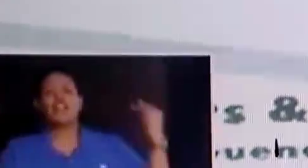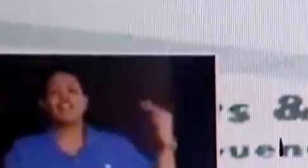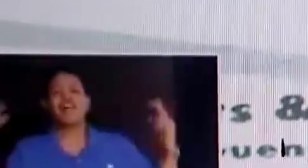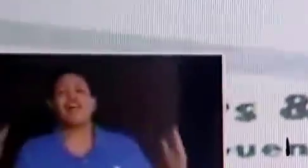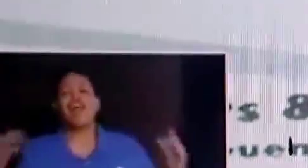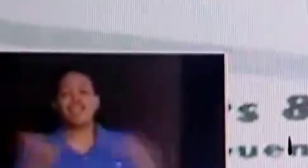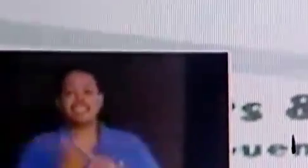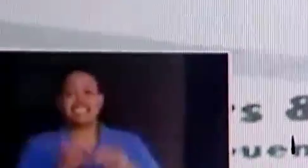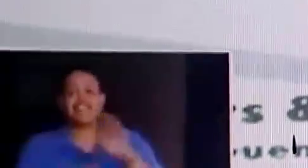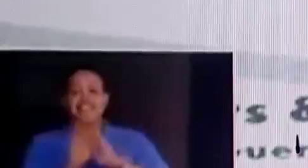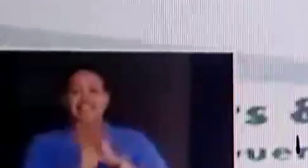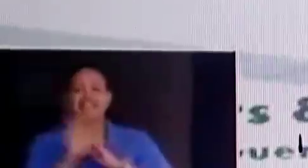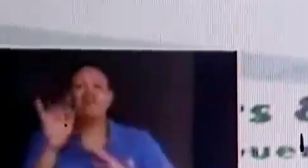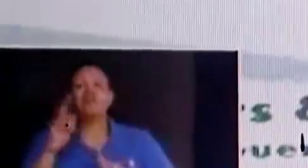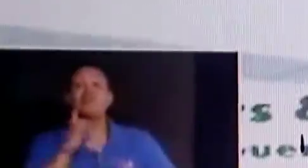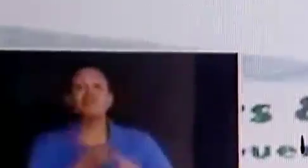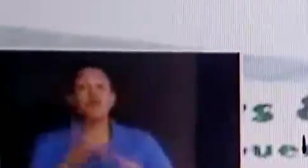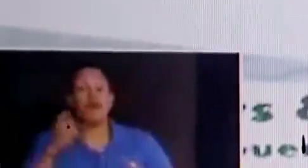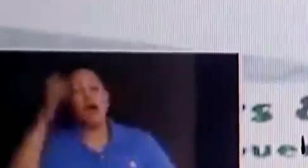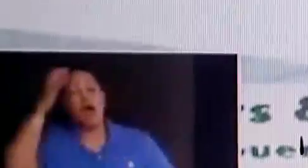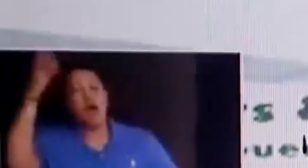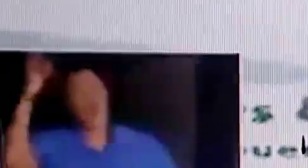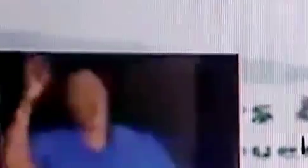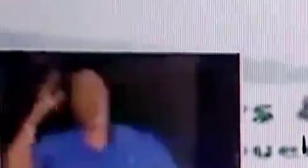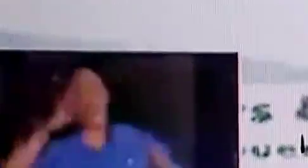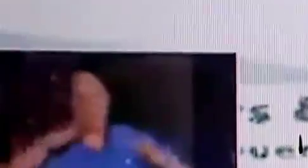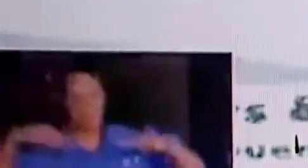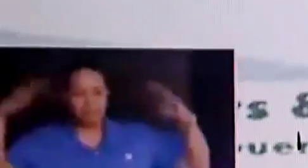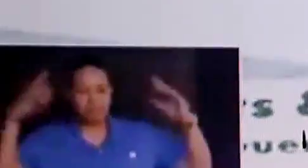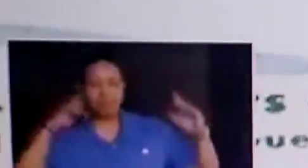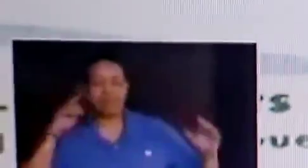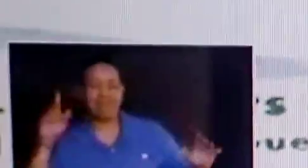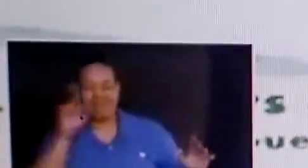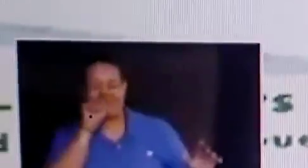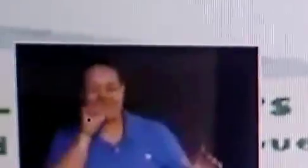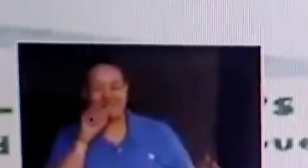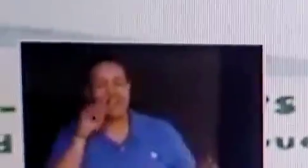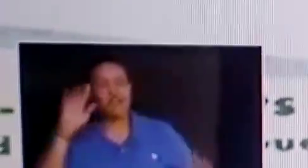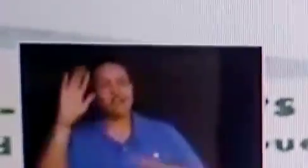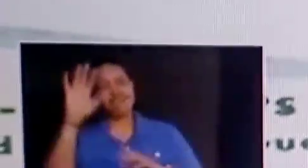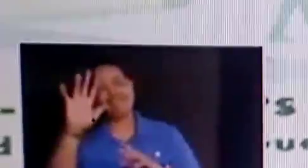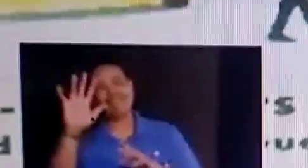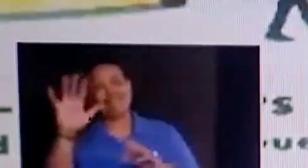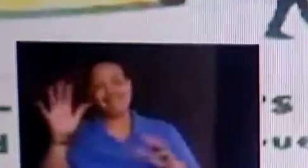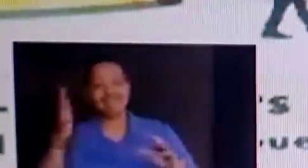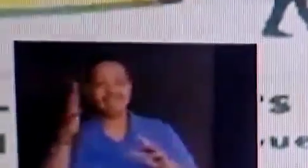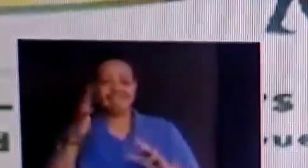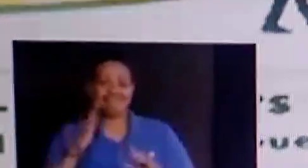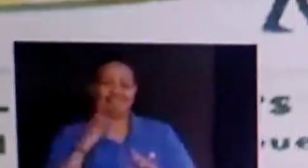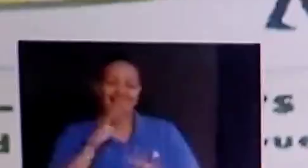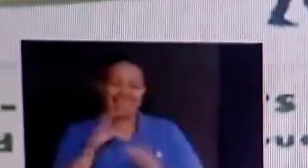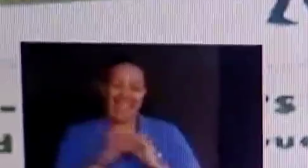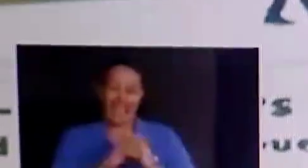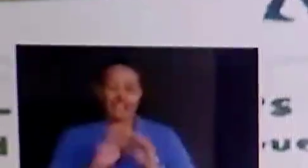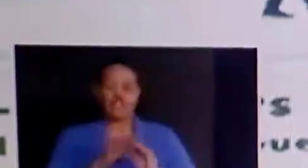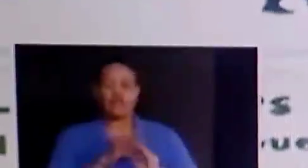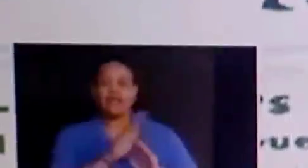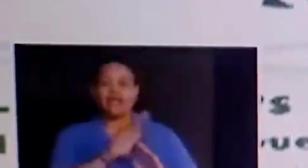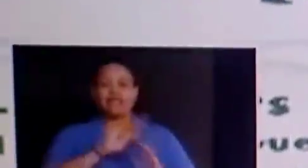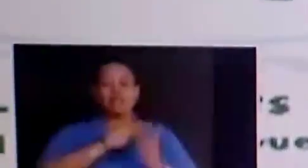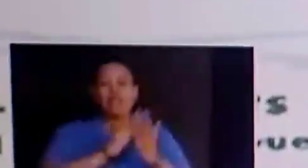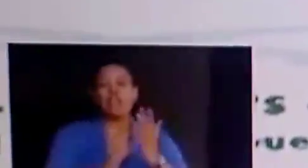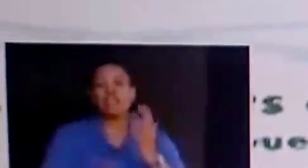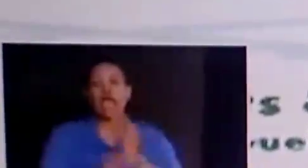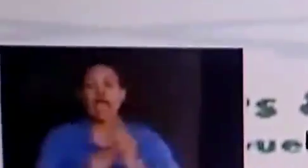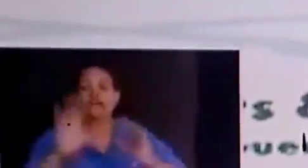was developed from a strong concept of the tropical veranda and references classical elements of Jamaica's